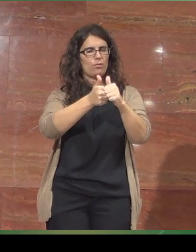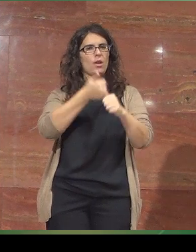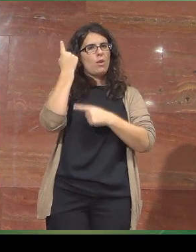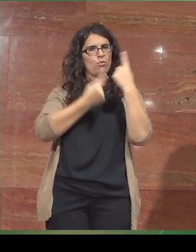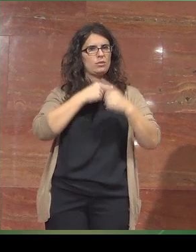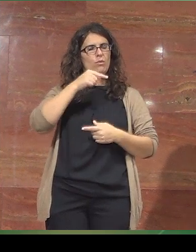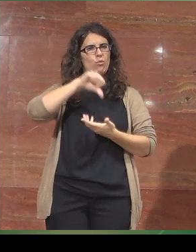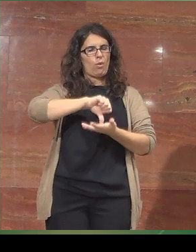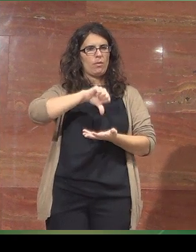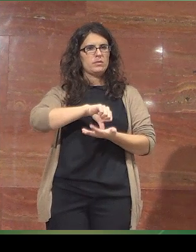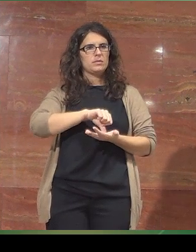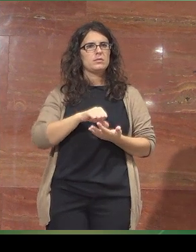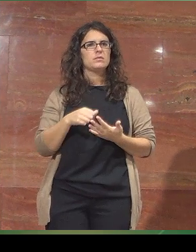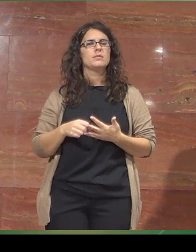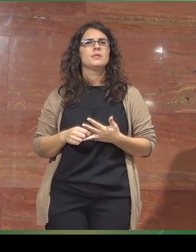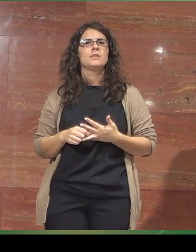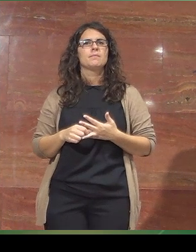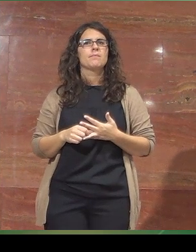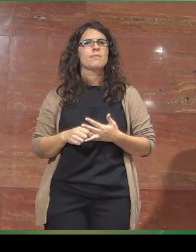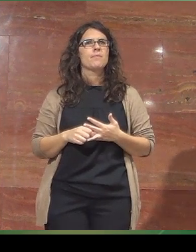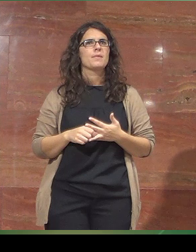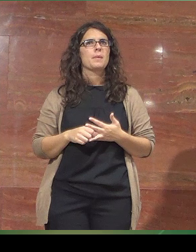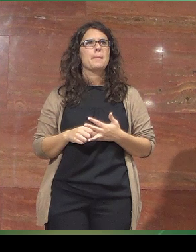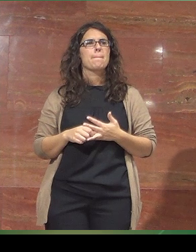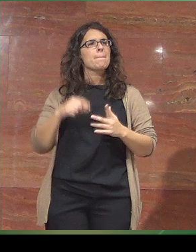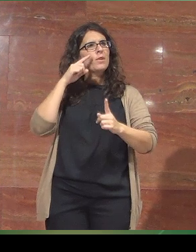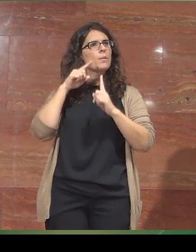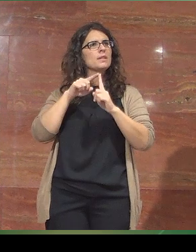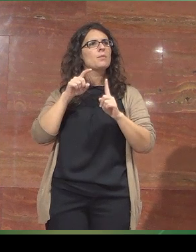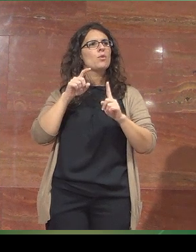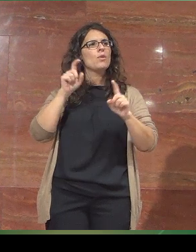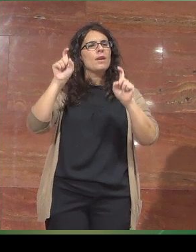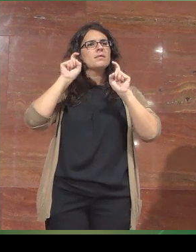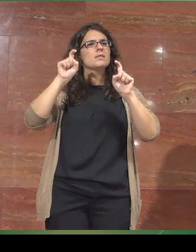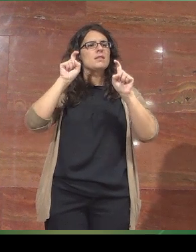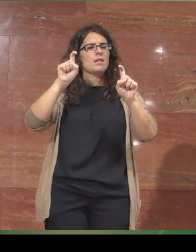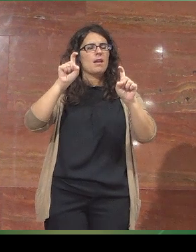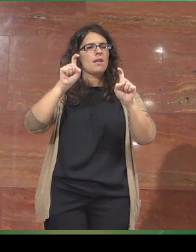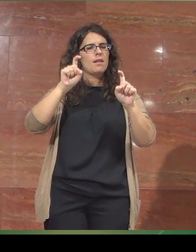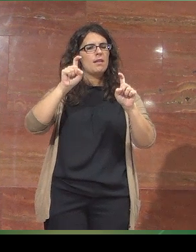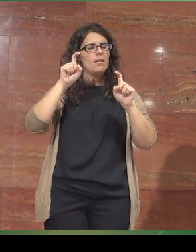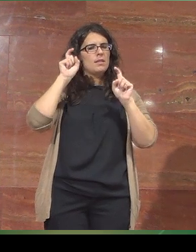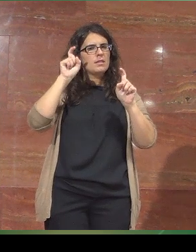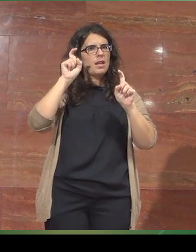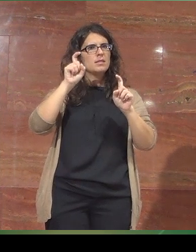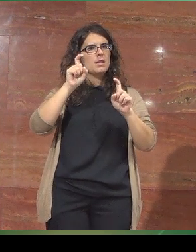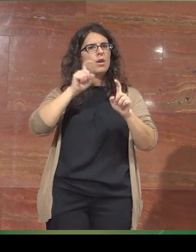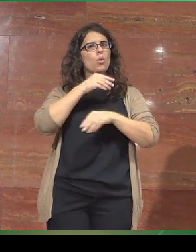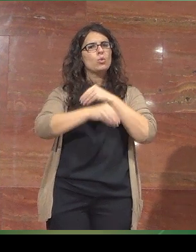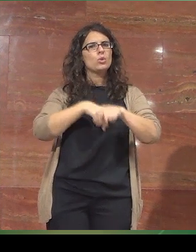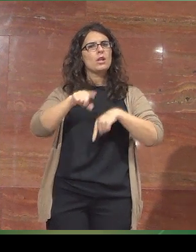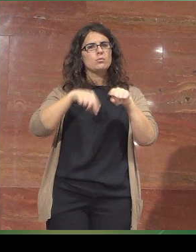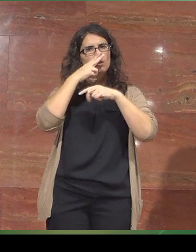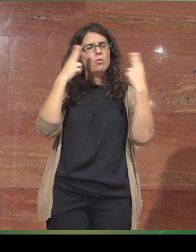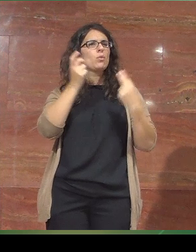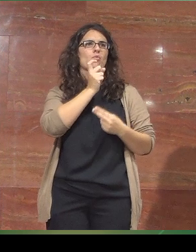paratransit. Instead, they are escorted on journeys on public transport until they have the confidence to travel alone. And I think